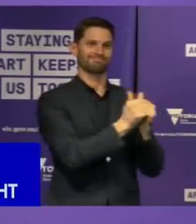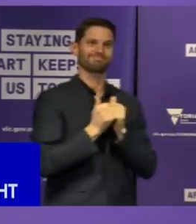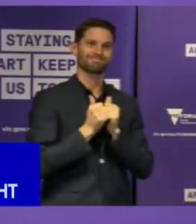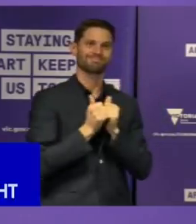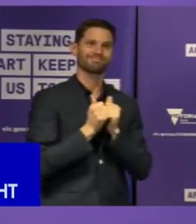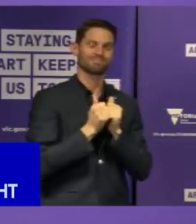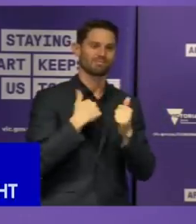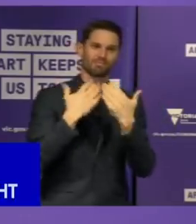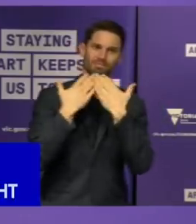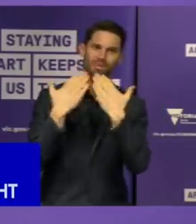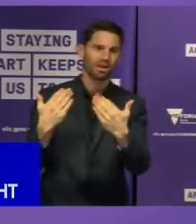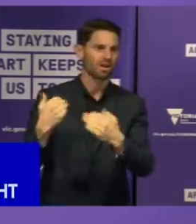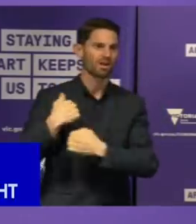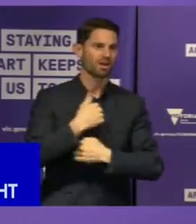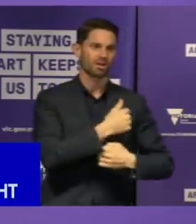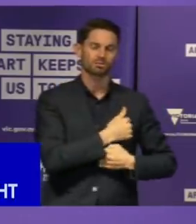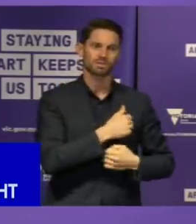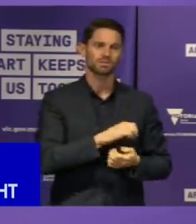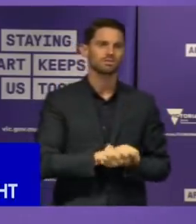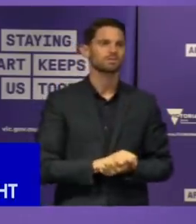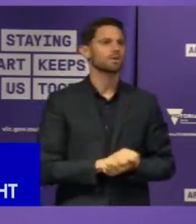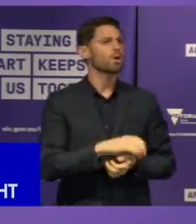well, whether it be from other Victorian government agencies